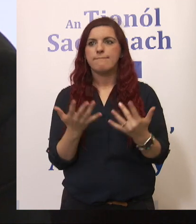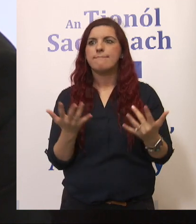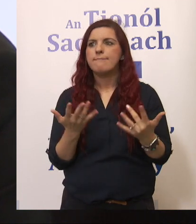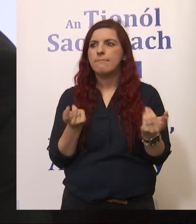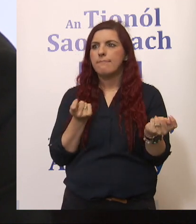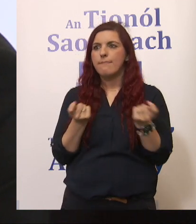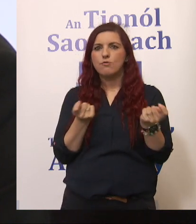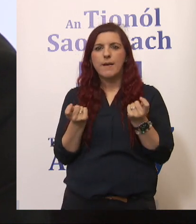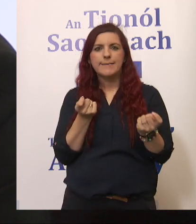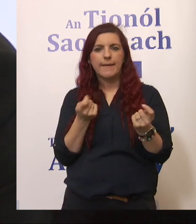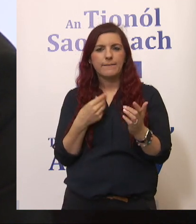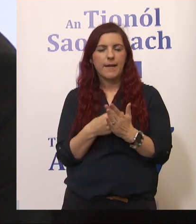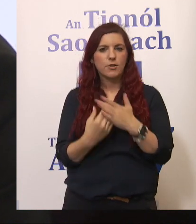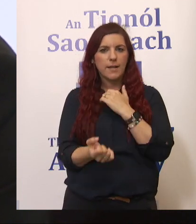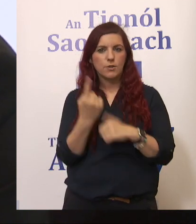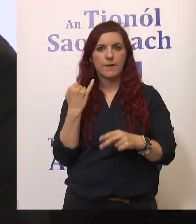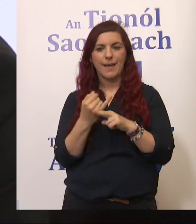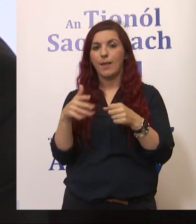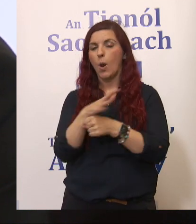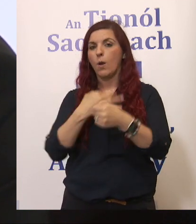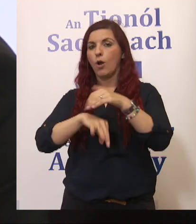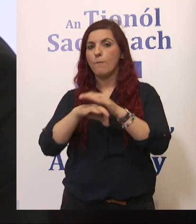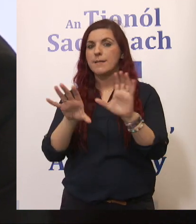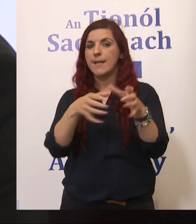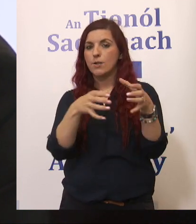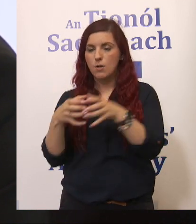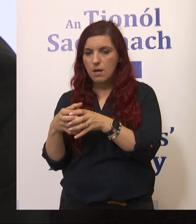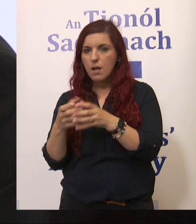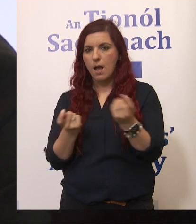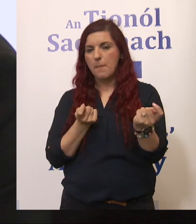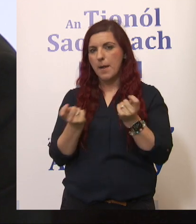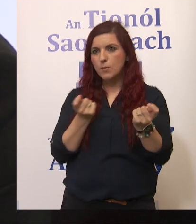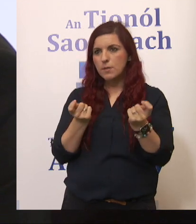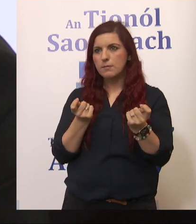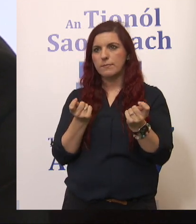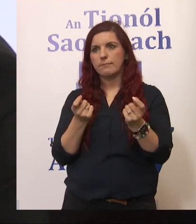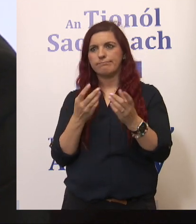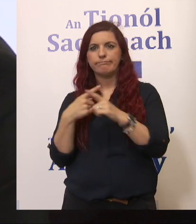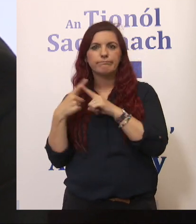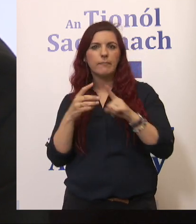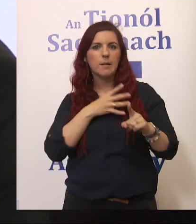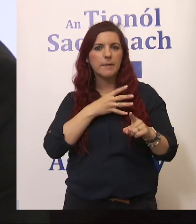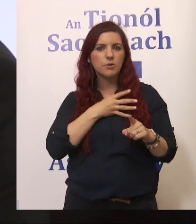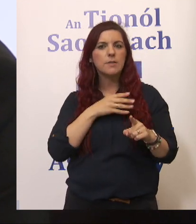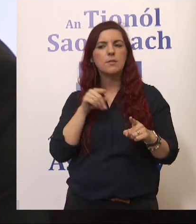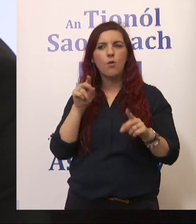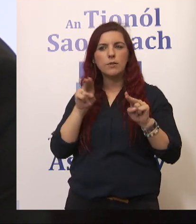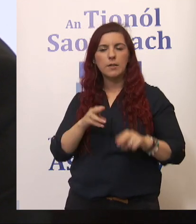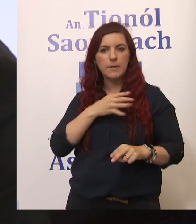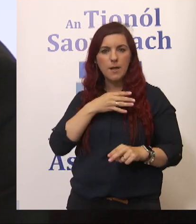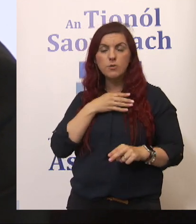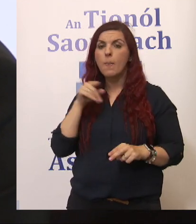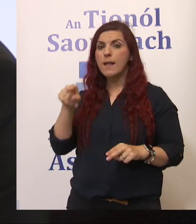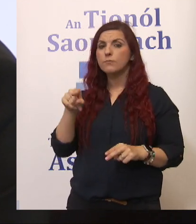monitoring financial issues within the local government sector, the National Oversight and Audit Commission. So that would be subject to ongoing